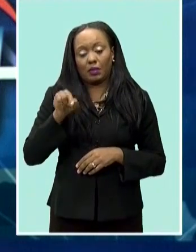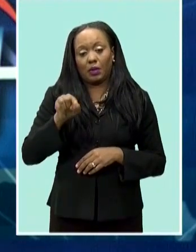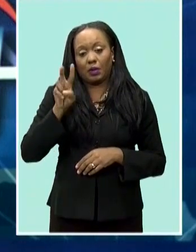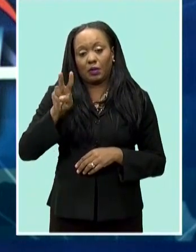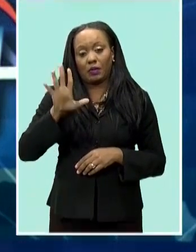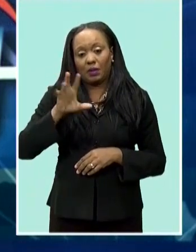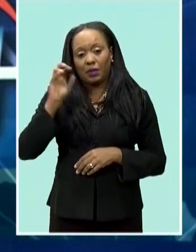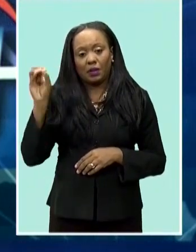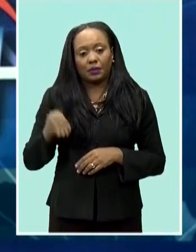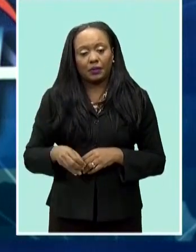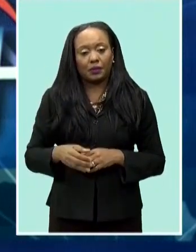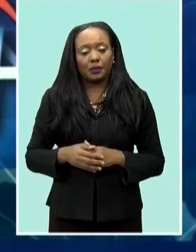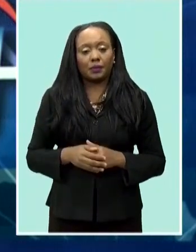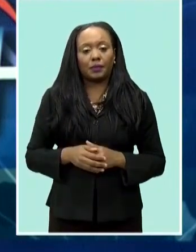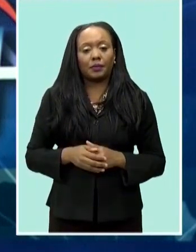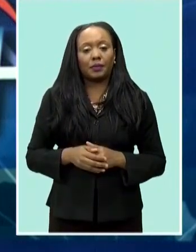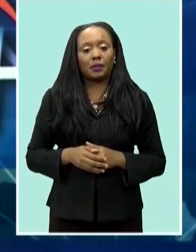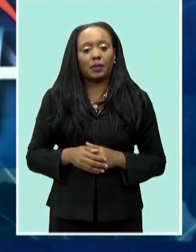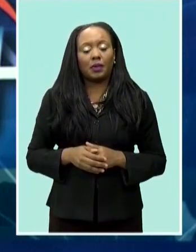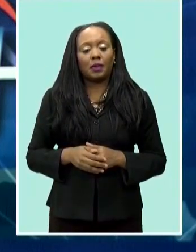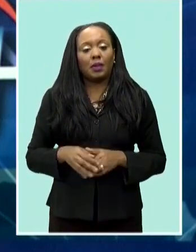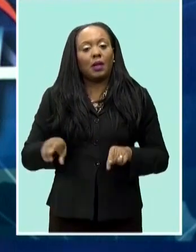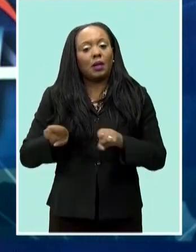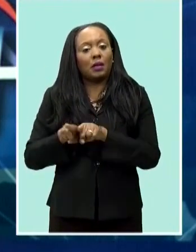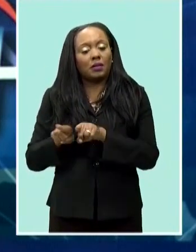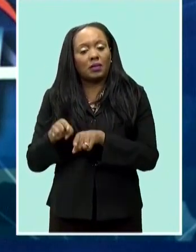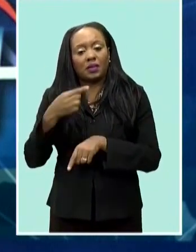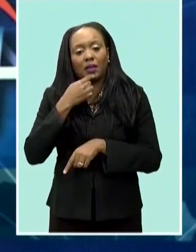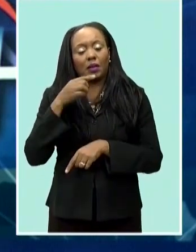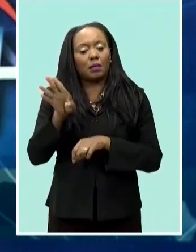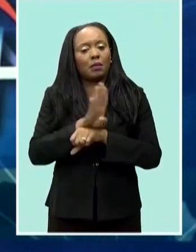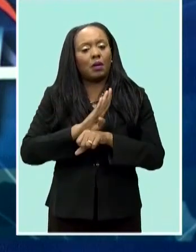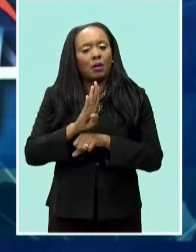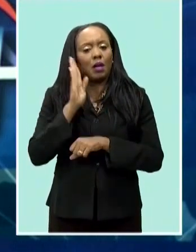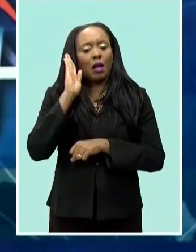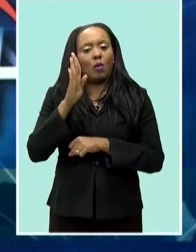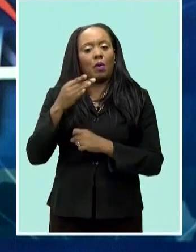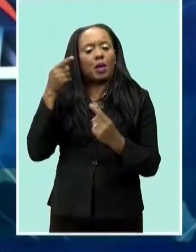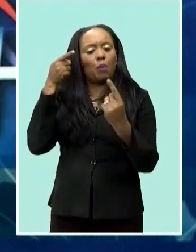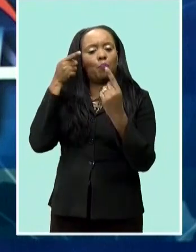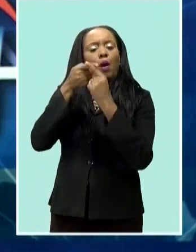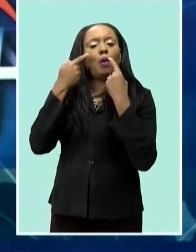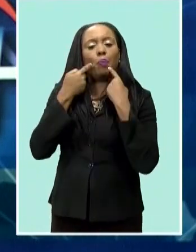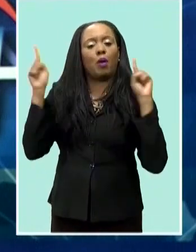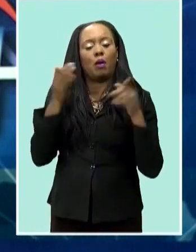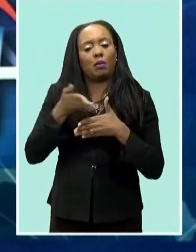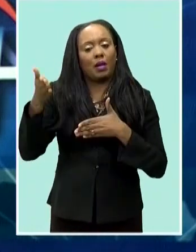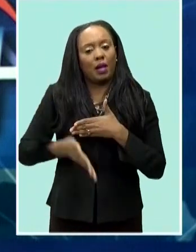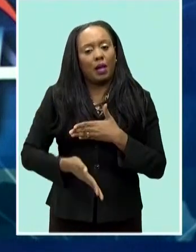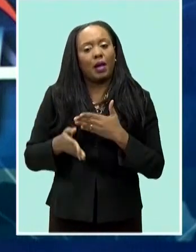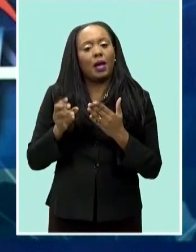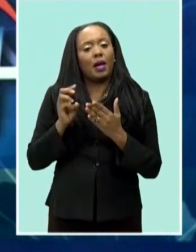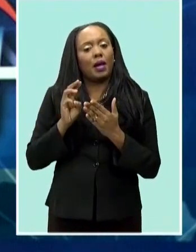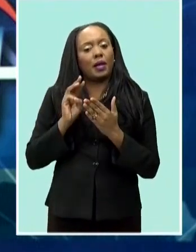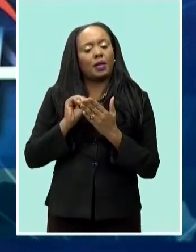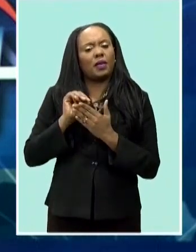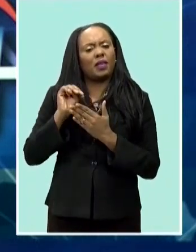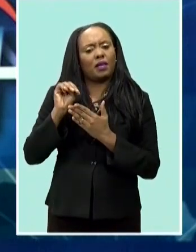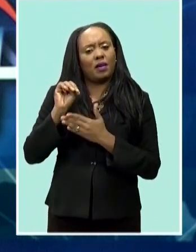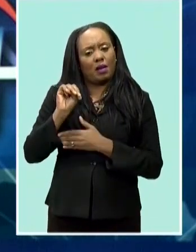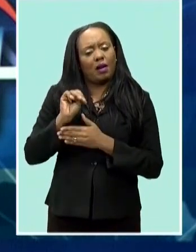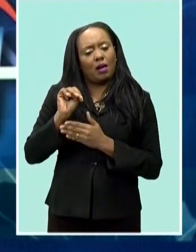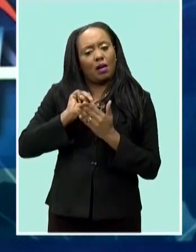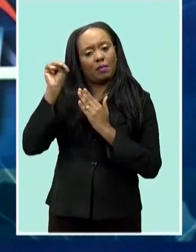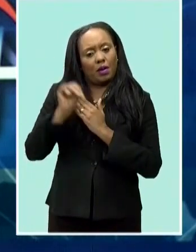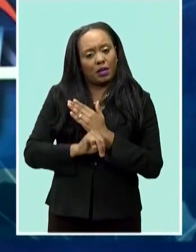Now, the bank has also revealed that Barbados is on course to meet its targets for the end of March, as agreed with the International Monetary Fund.